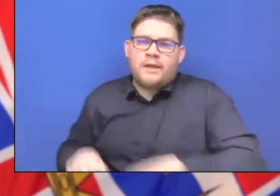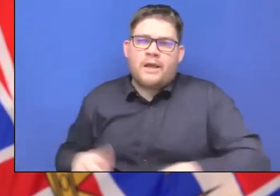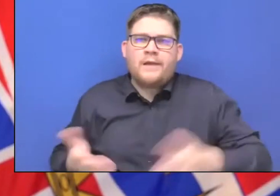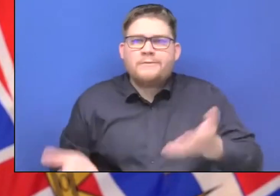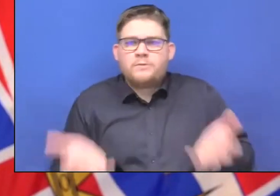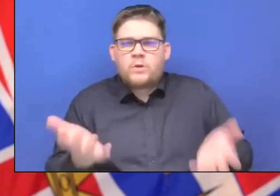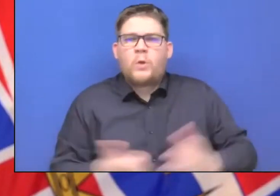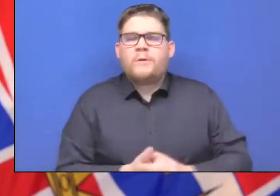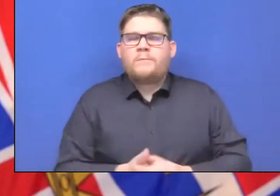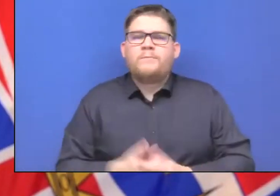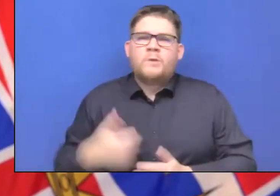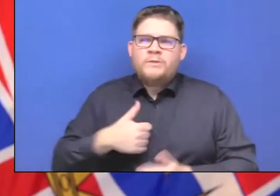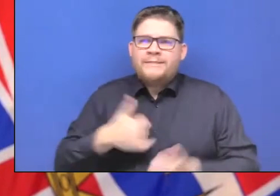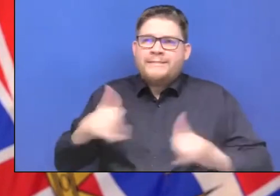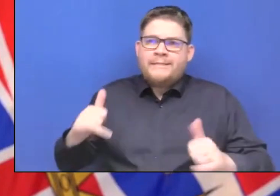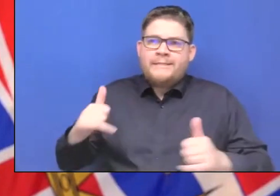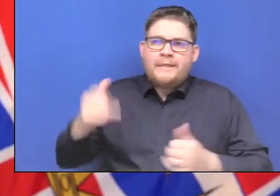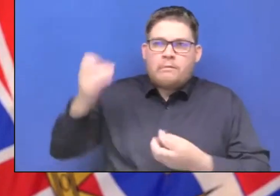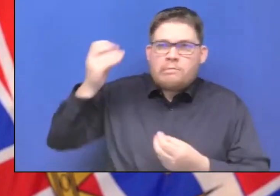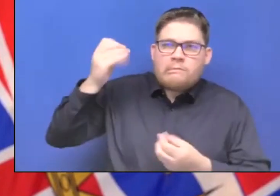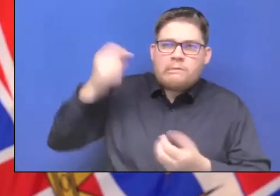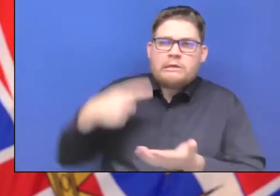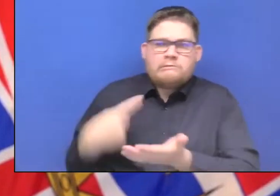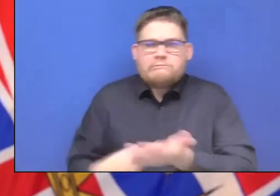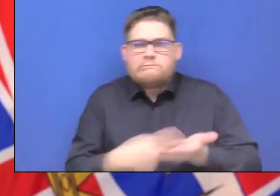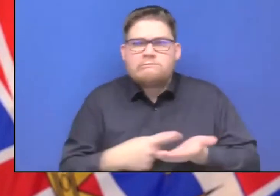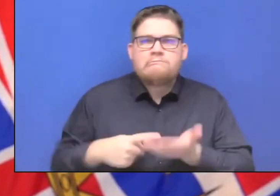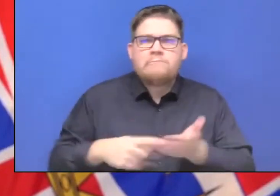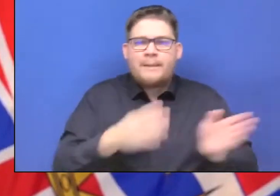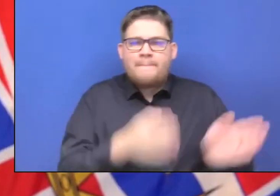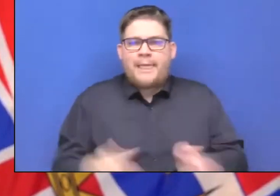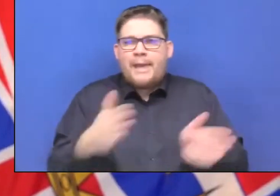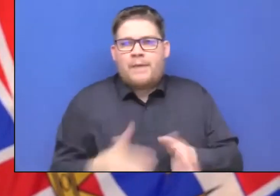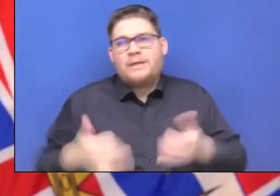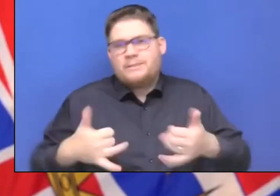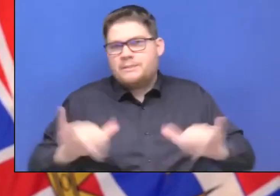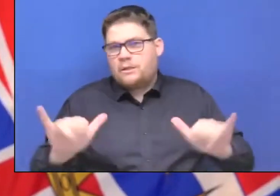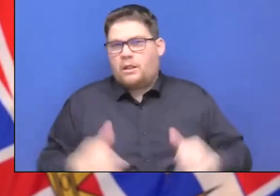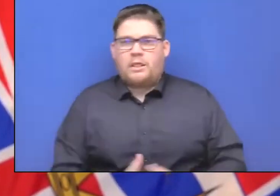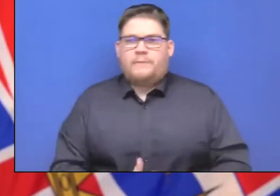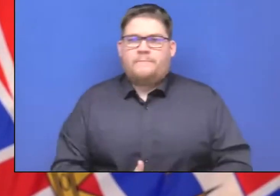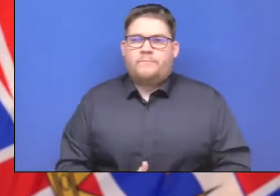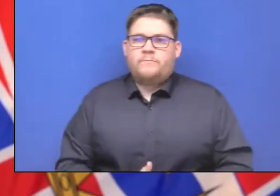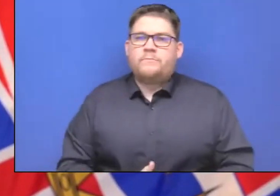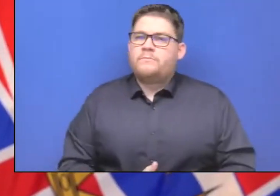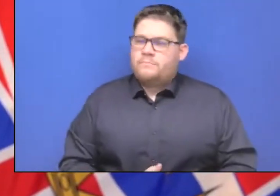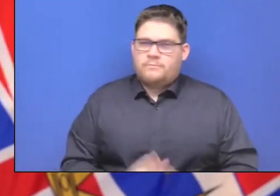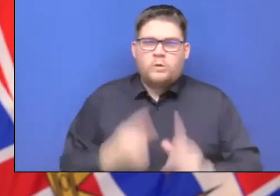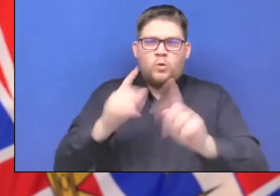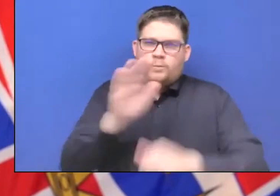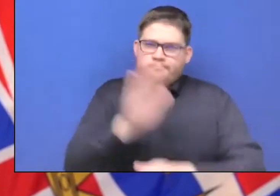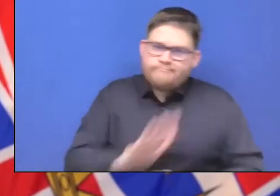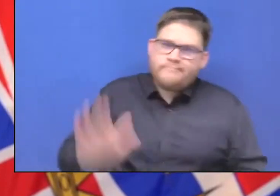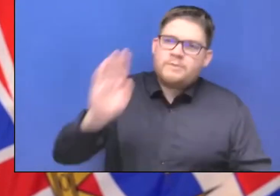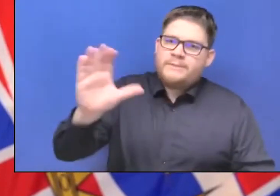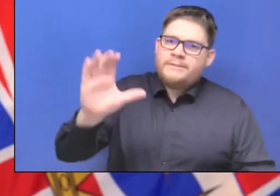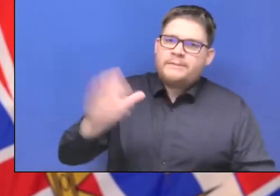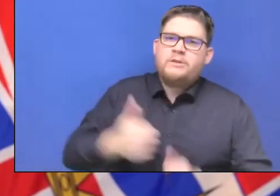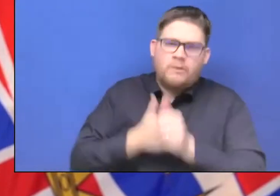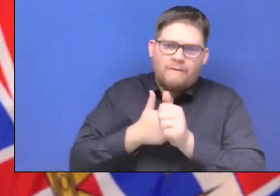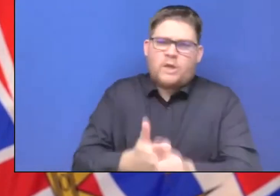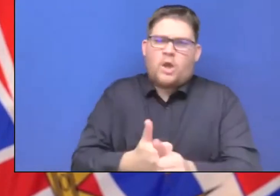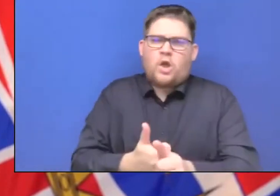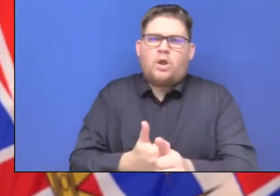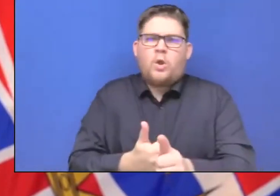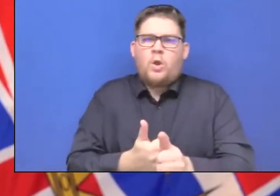all things that are being worked out by our teams across the province, depending on the community and the